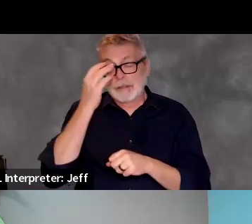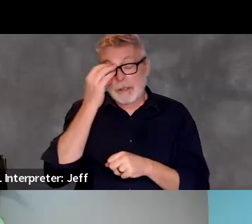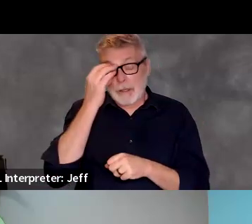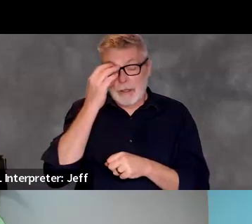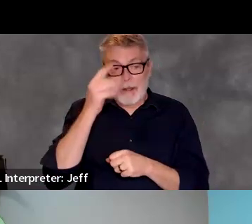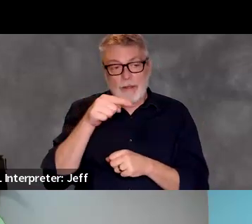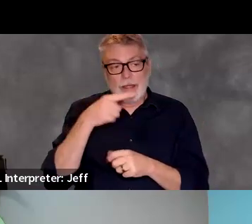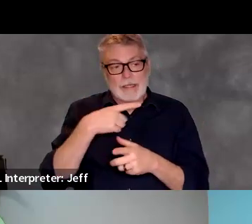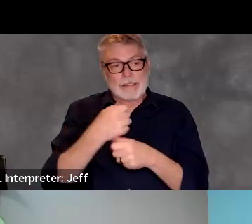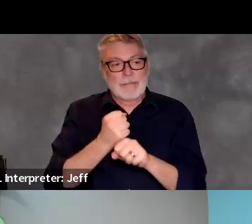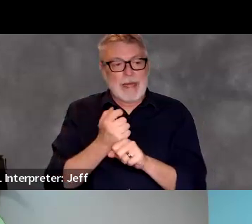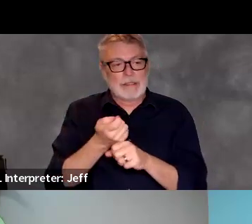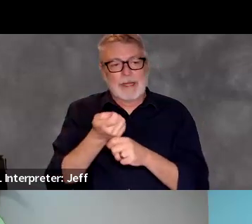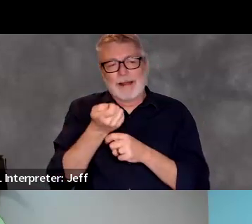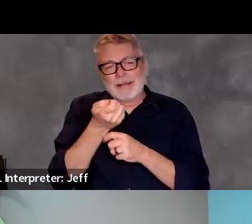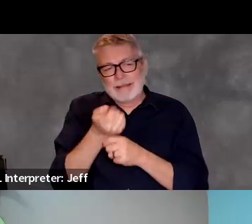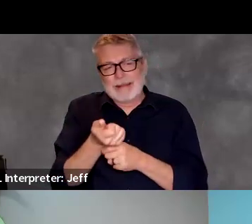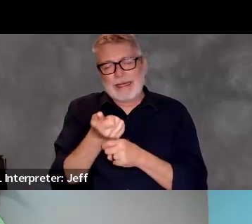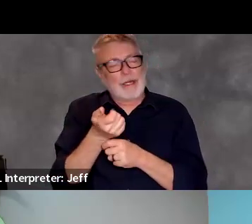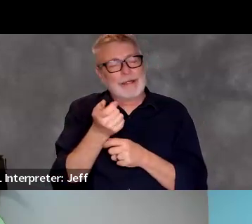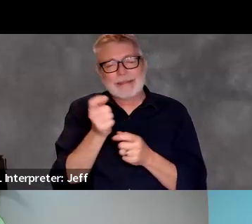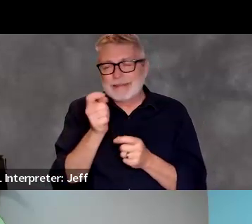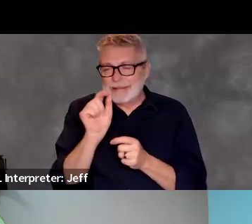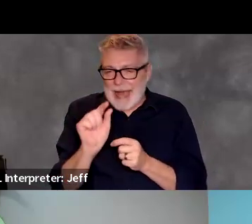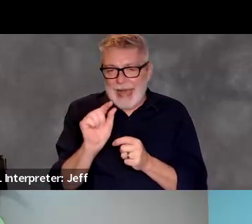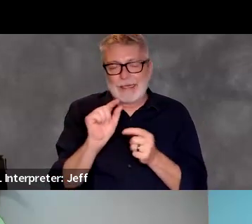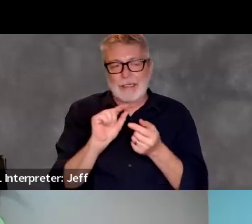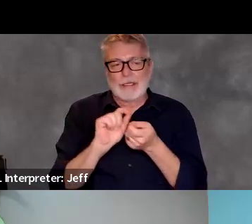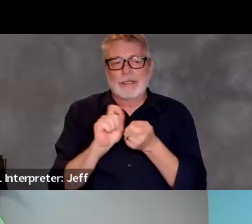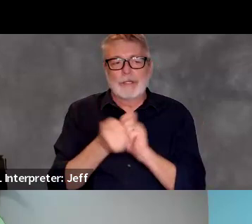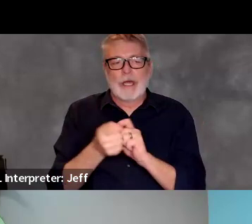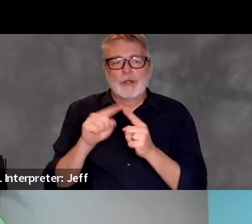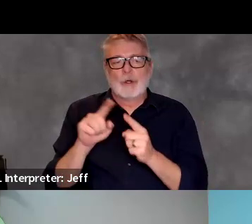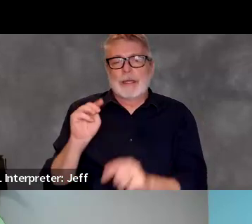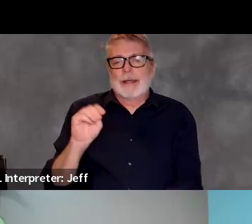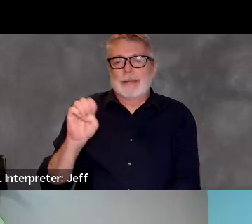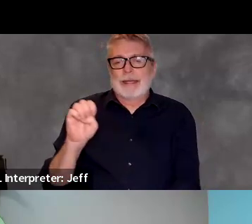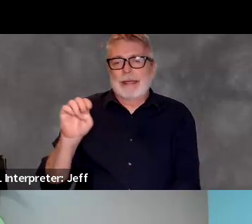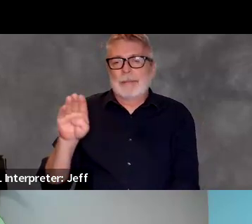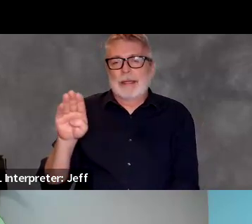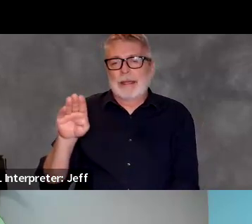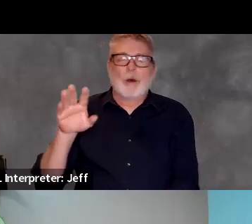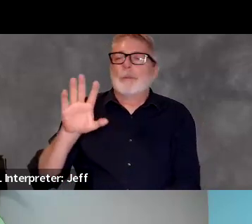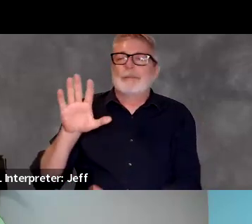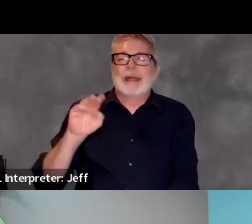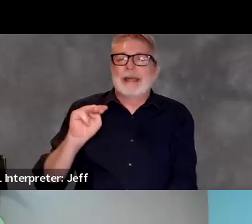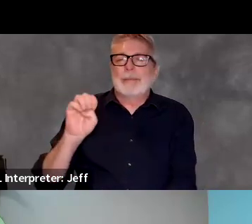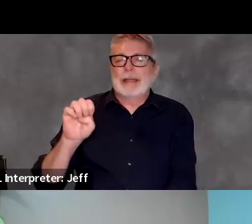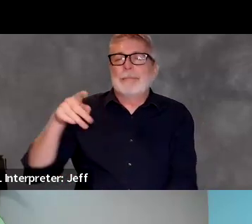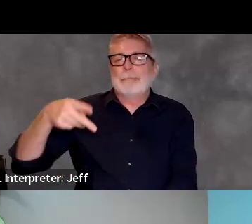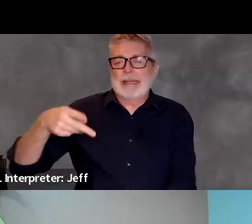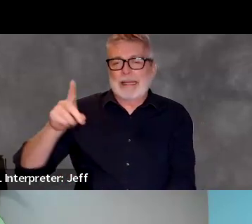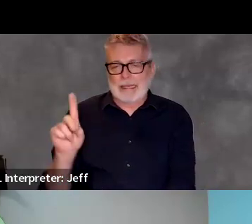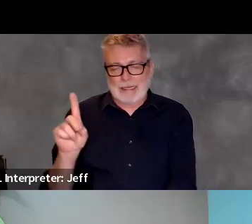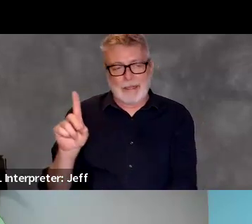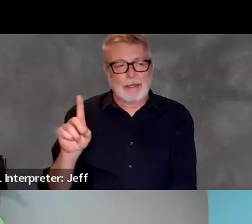very slight, small change to MEPD that takes us a step forward